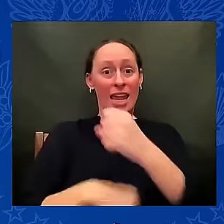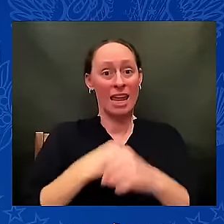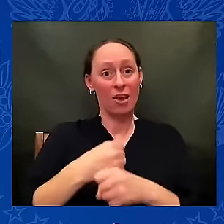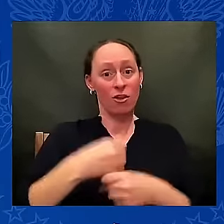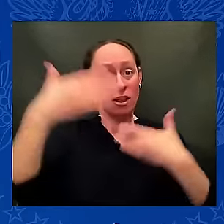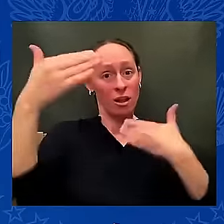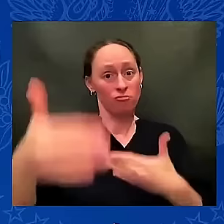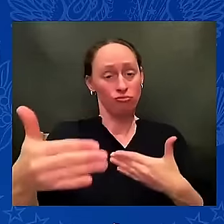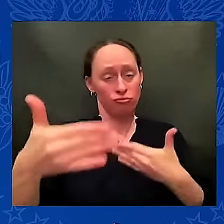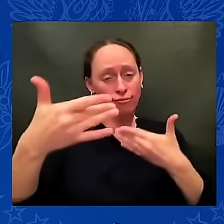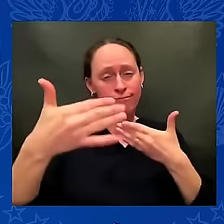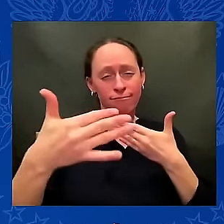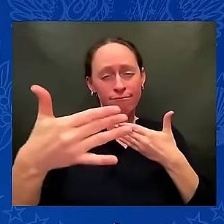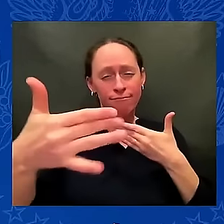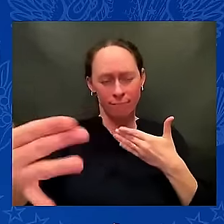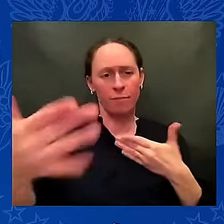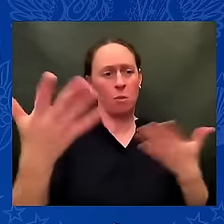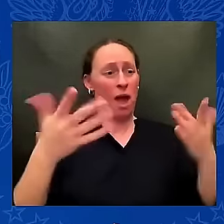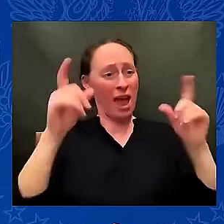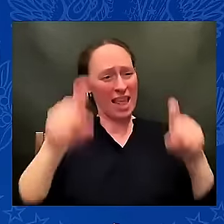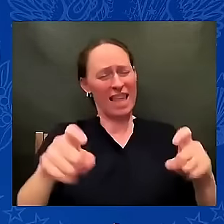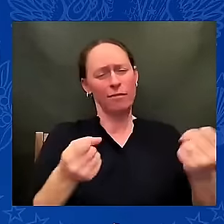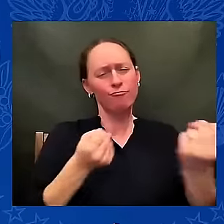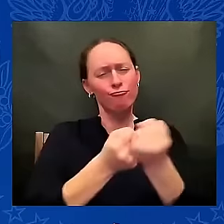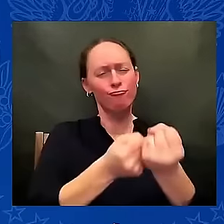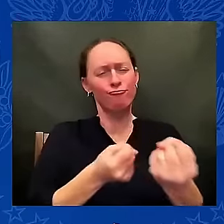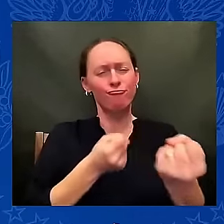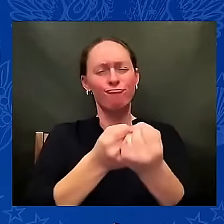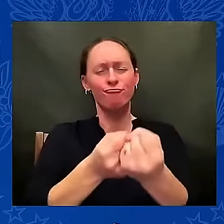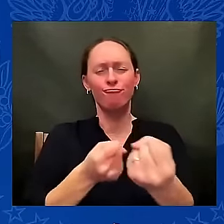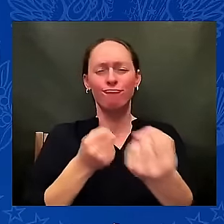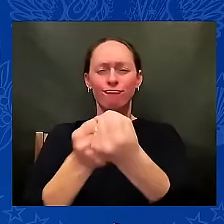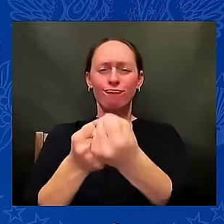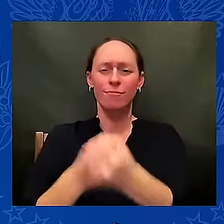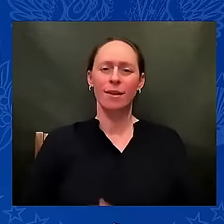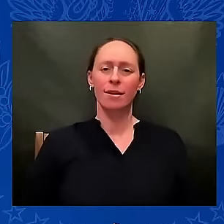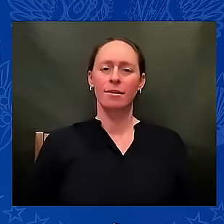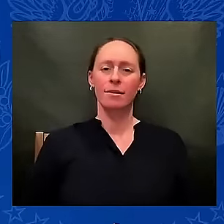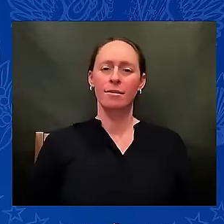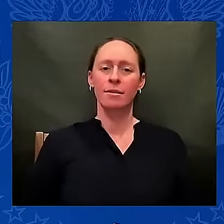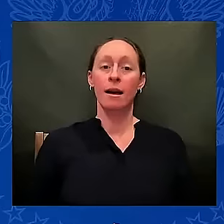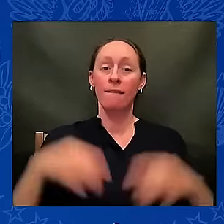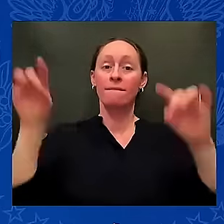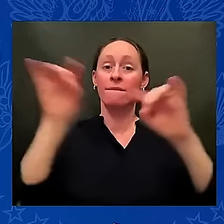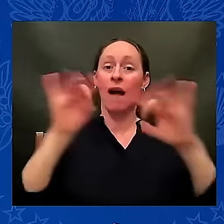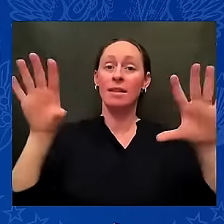authorizing the Violence Against Women Act, an act that I took great pains in writing 30 years ago,